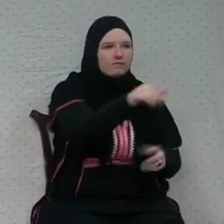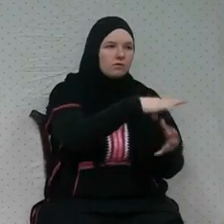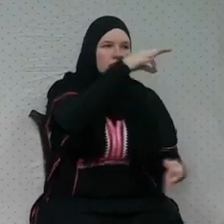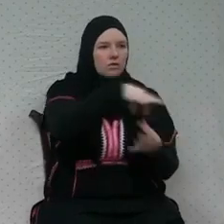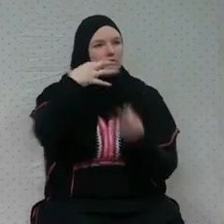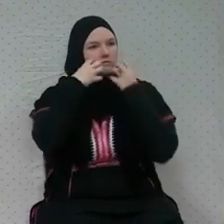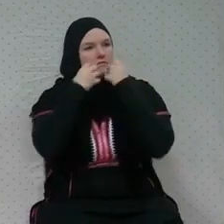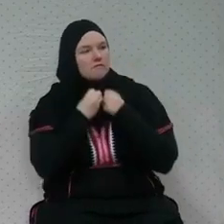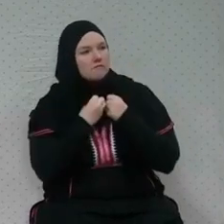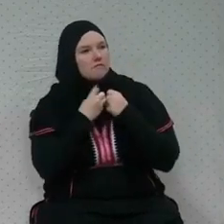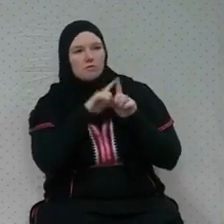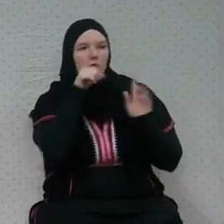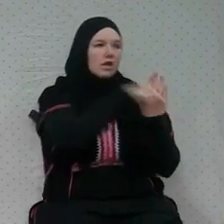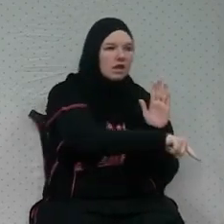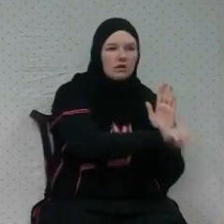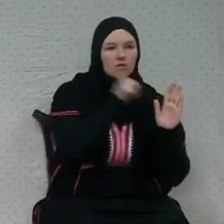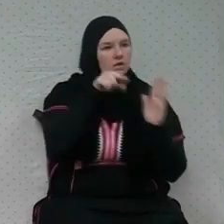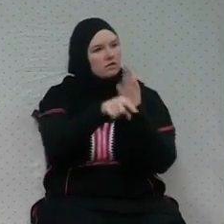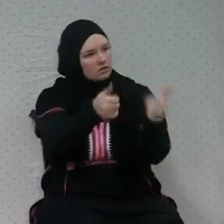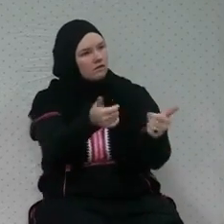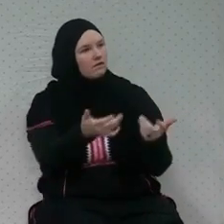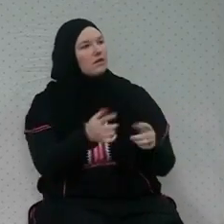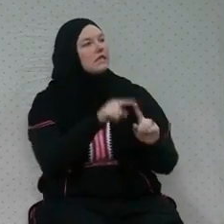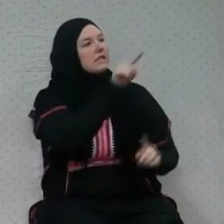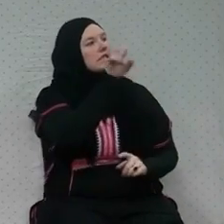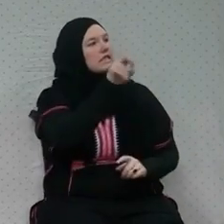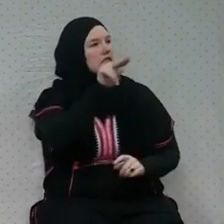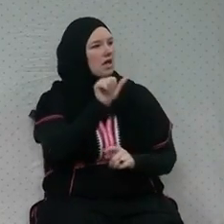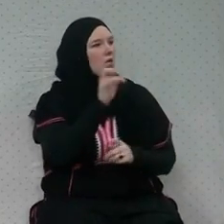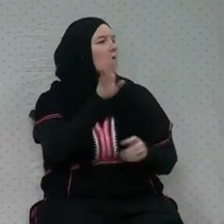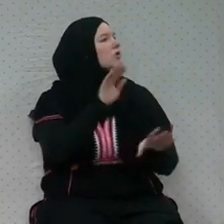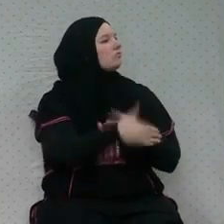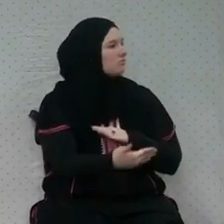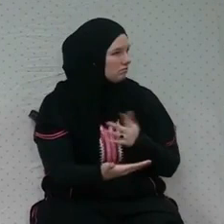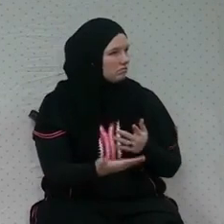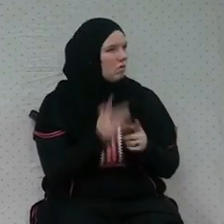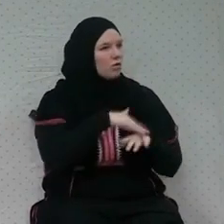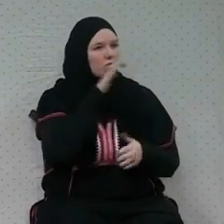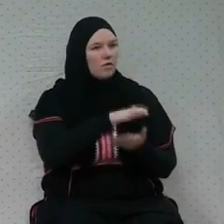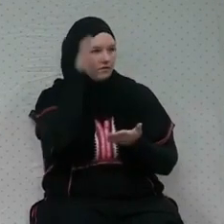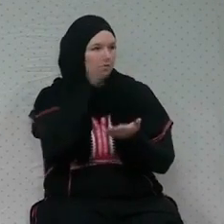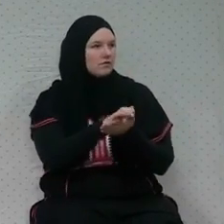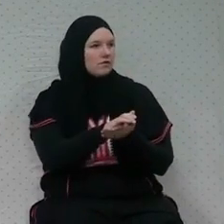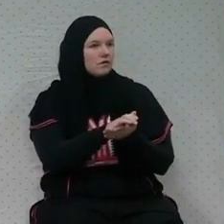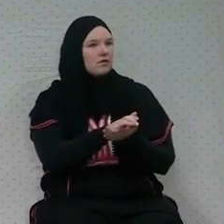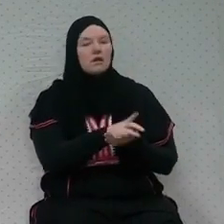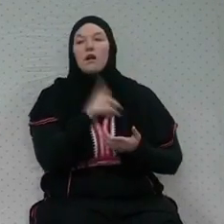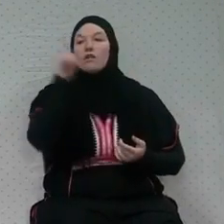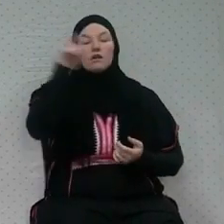But then when it comes to something like zina, adultery, Allah subhanahu wa ta'ala doesn't say, don't commit